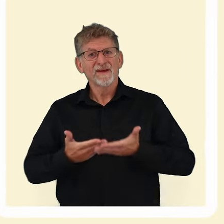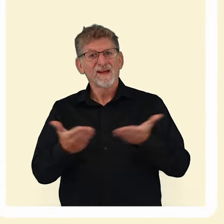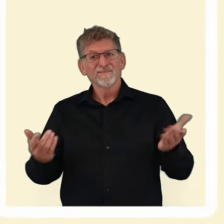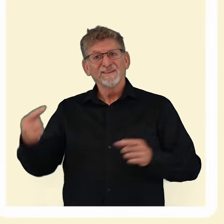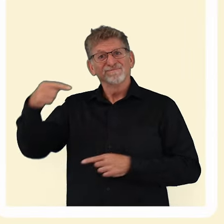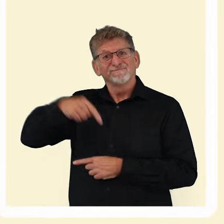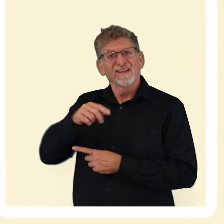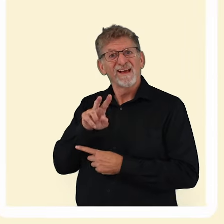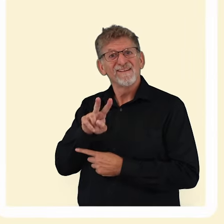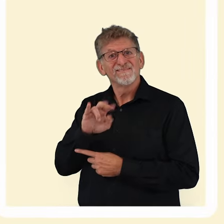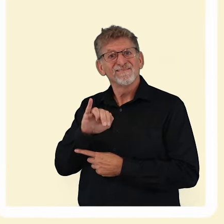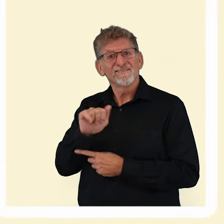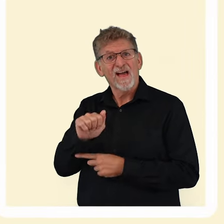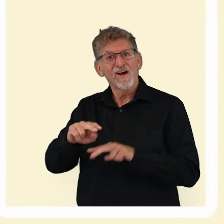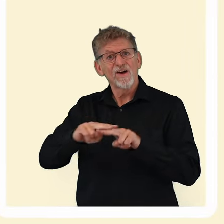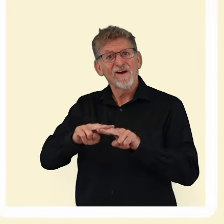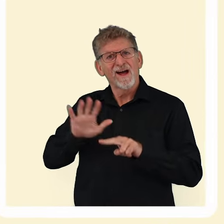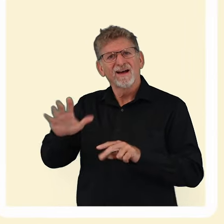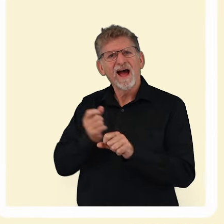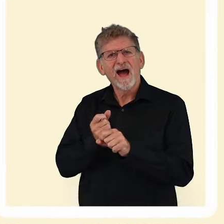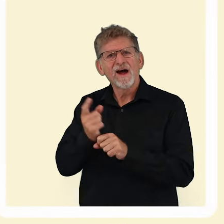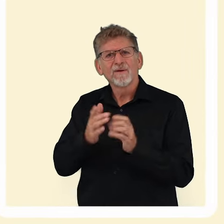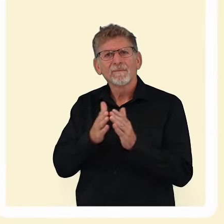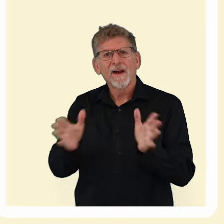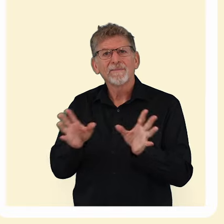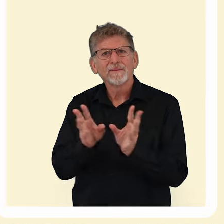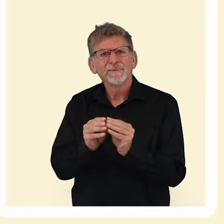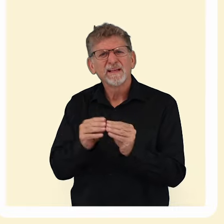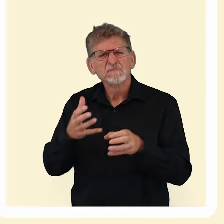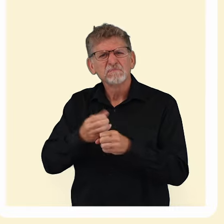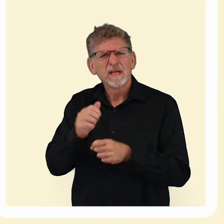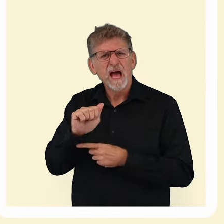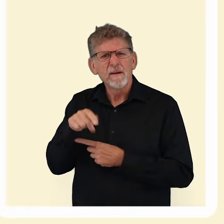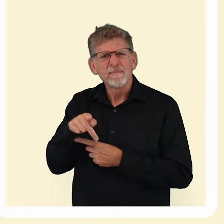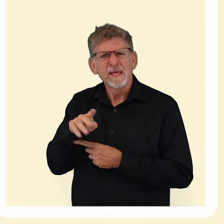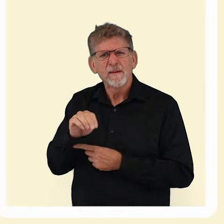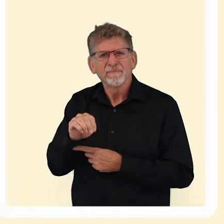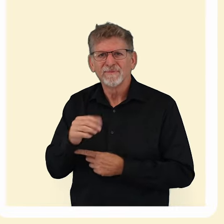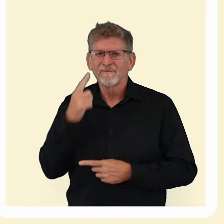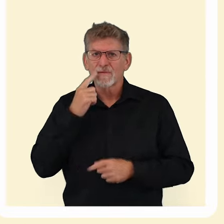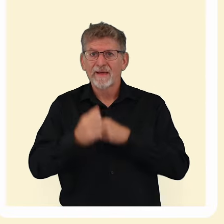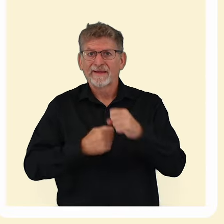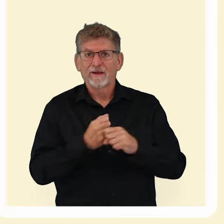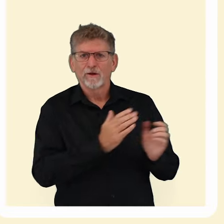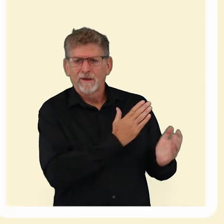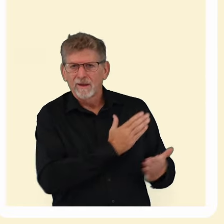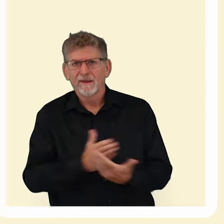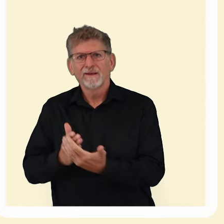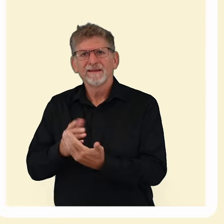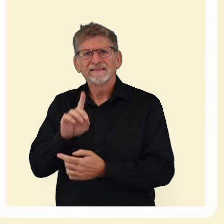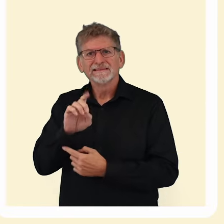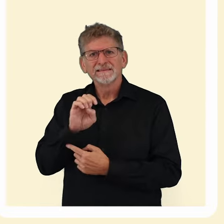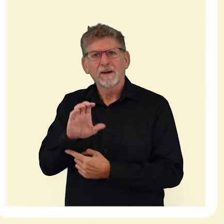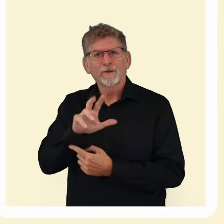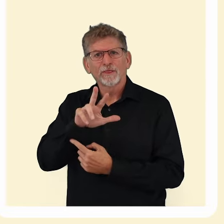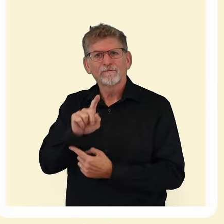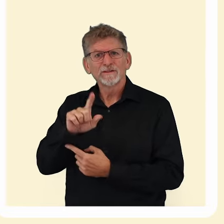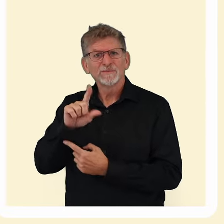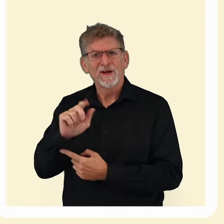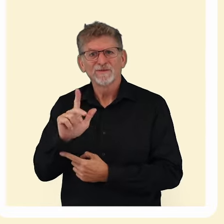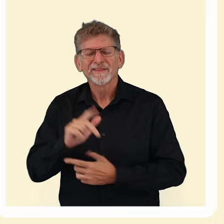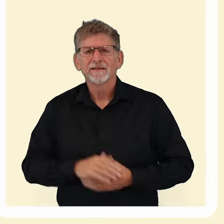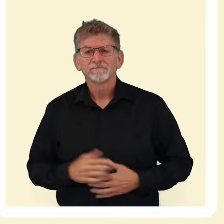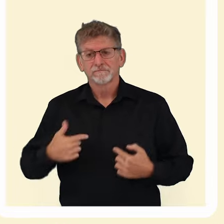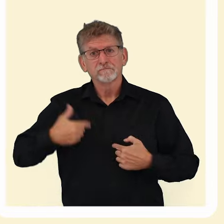Welcome, everyone, to VRL's annual public meeting, our APM for the year ending December 31st, 2023. I'm